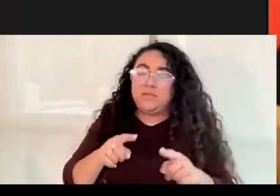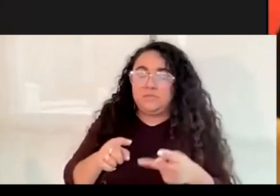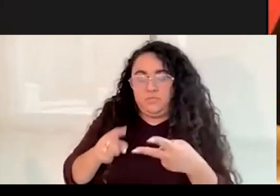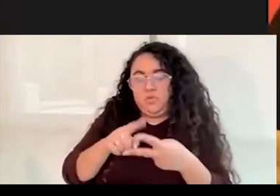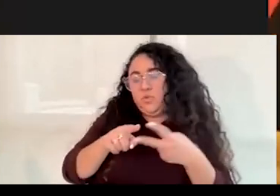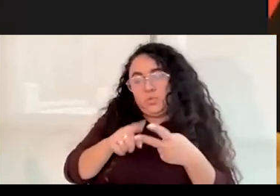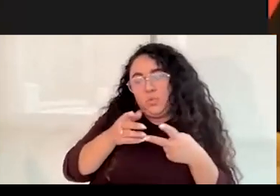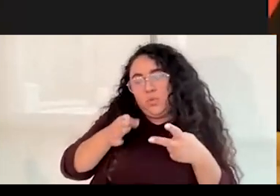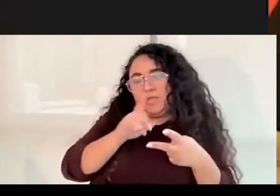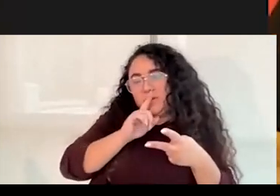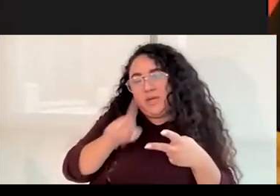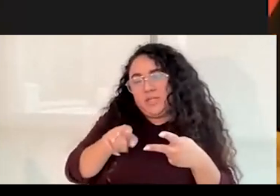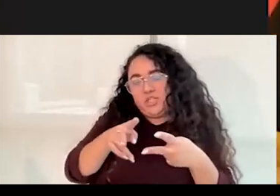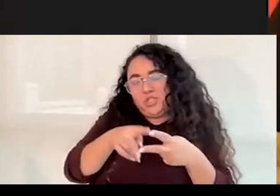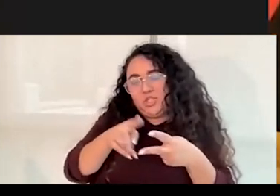to that.